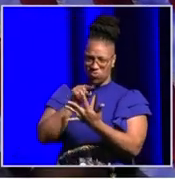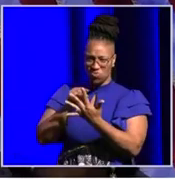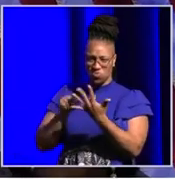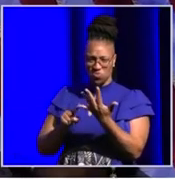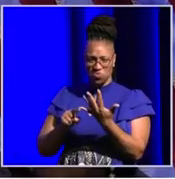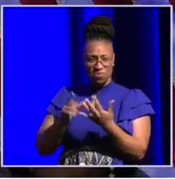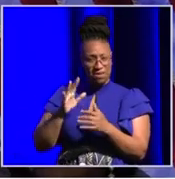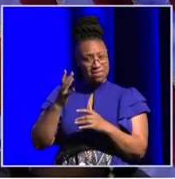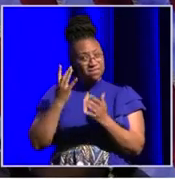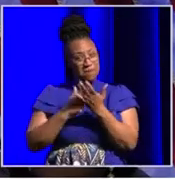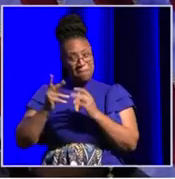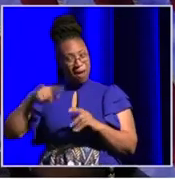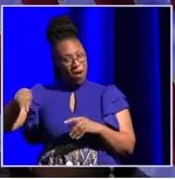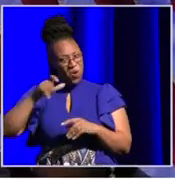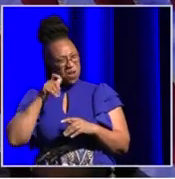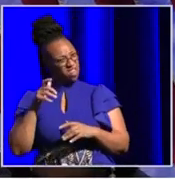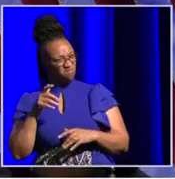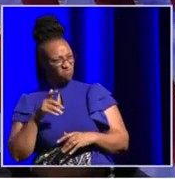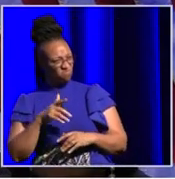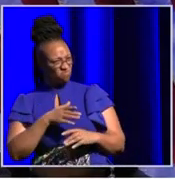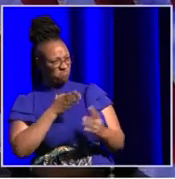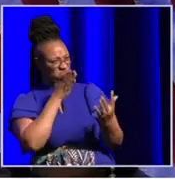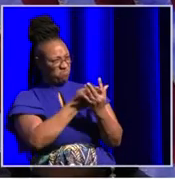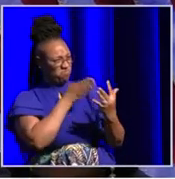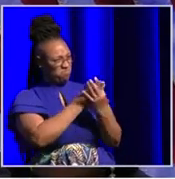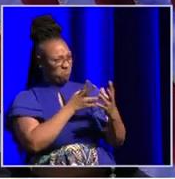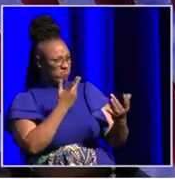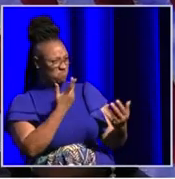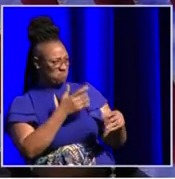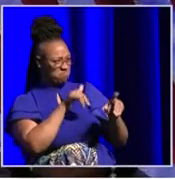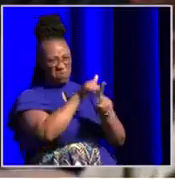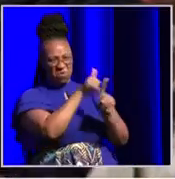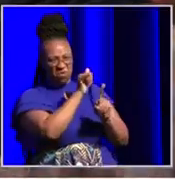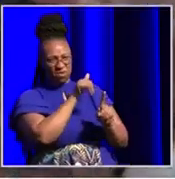and fought back against Donald Trump to protect our city and residents.